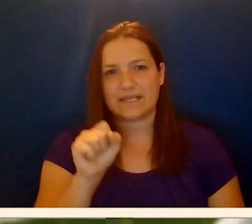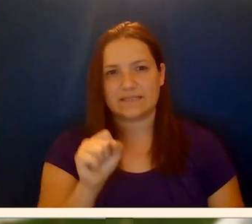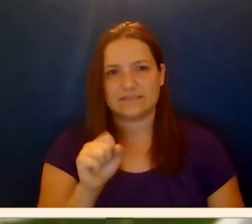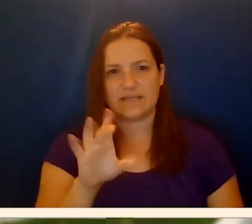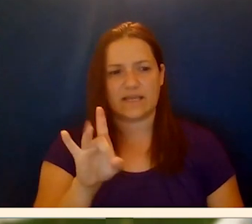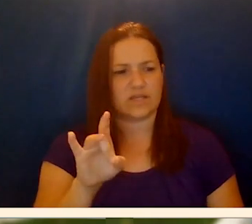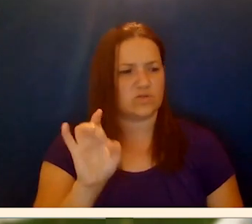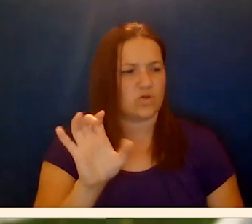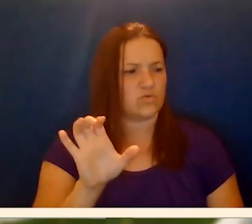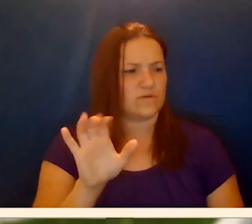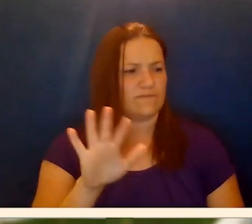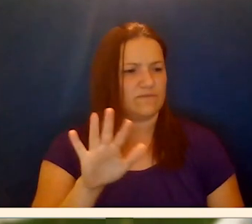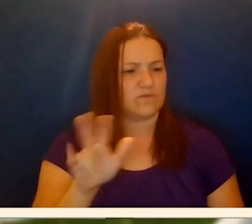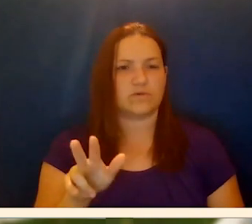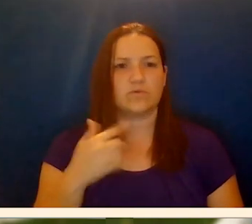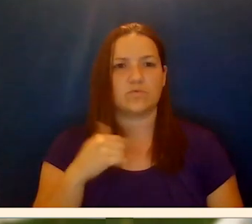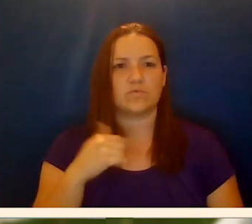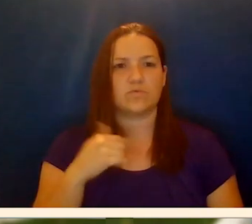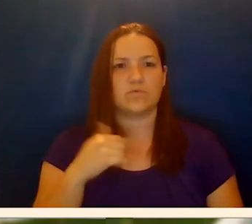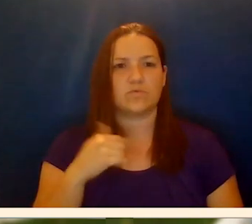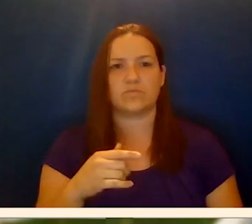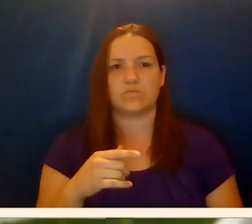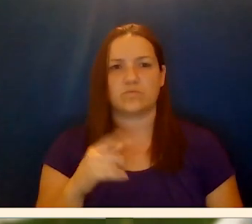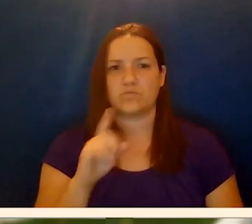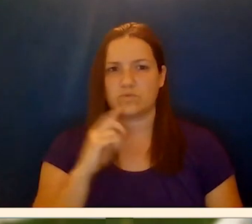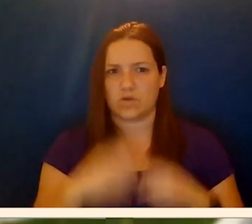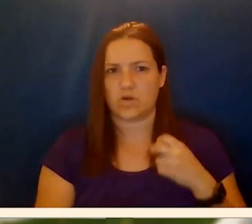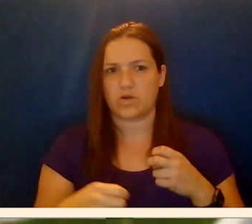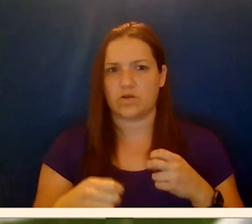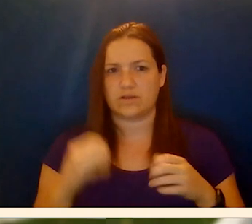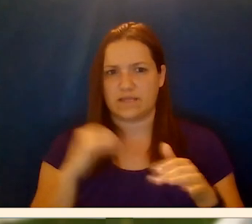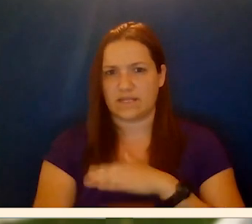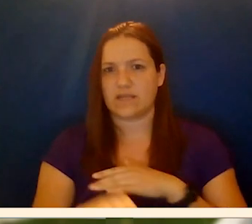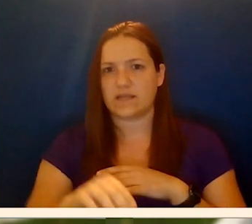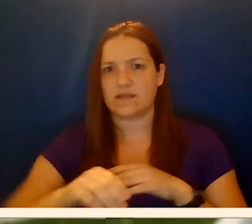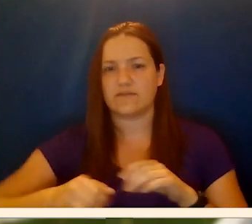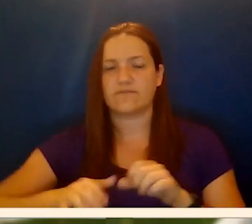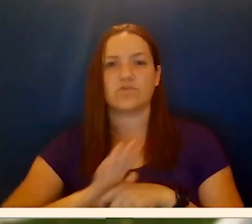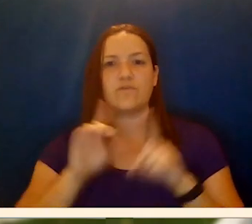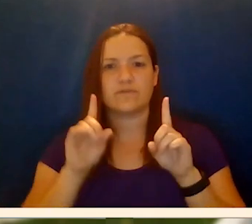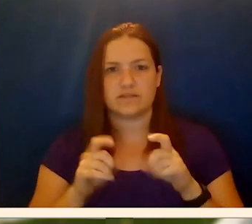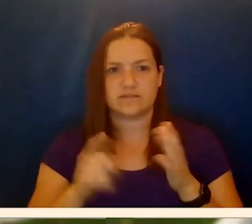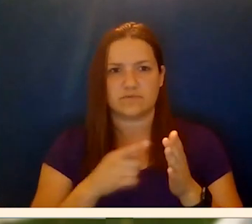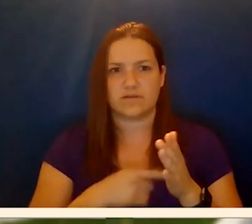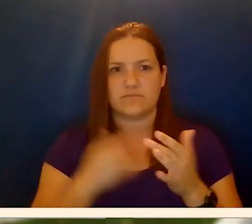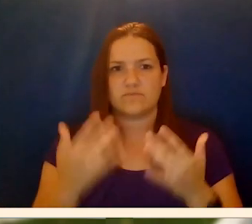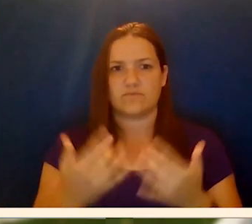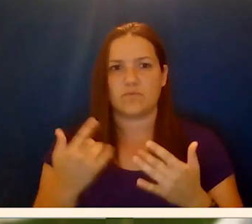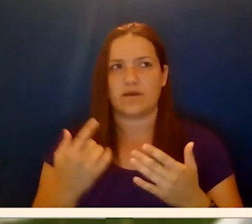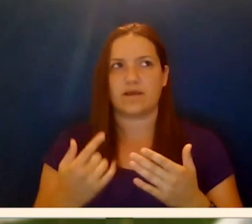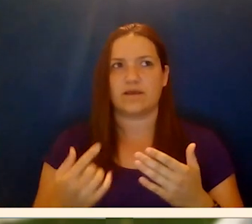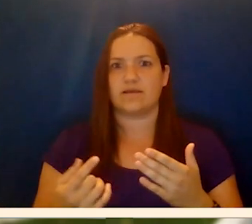It's very difficult to get in for COVID testing. Sometimes you have to wait till the next day or the day after that. So are we opening up